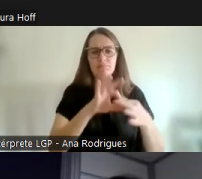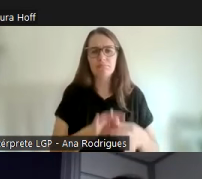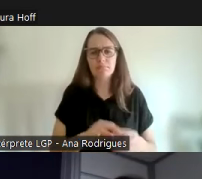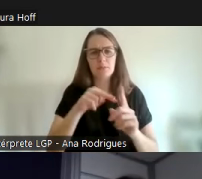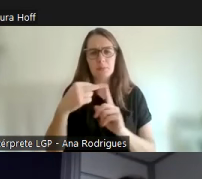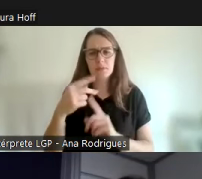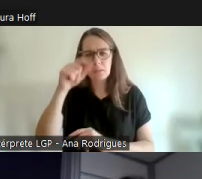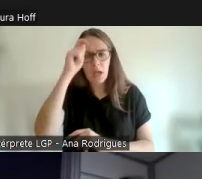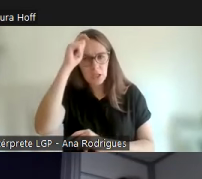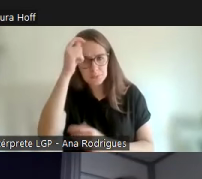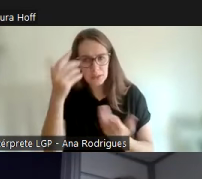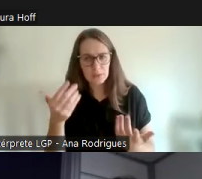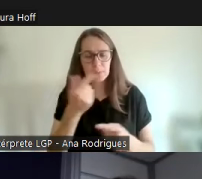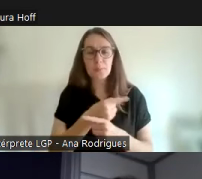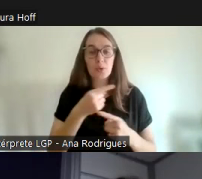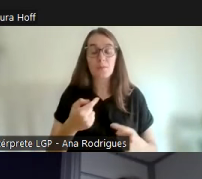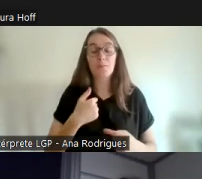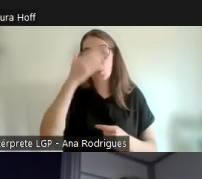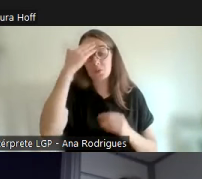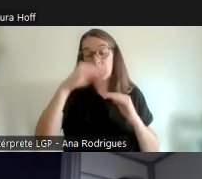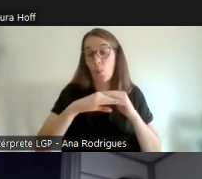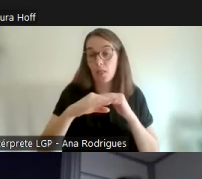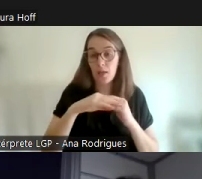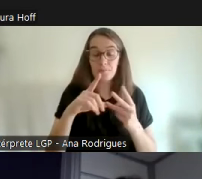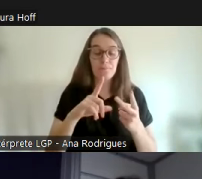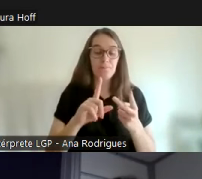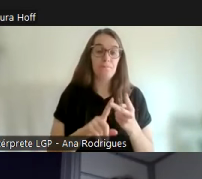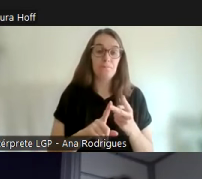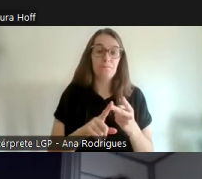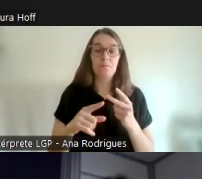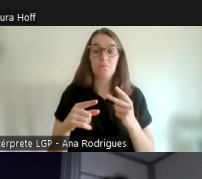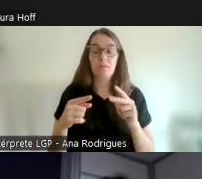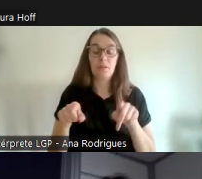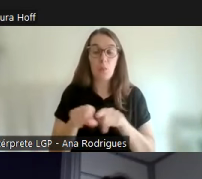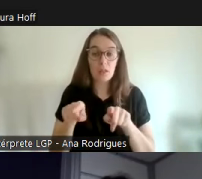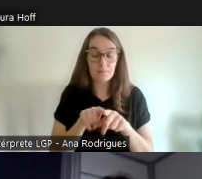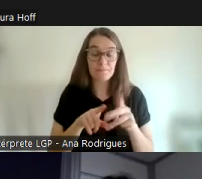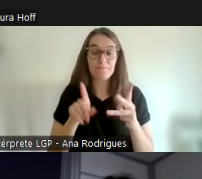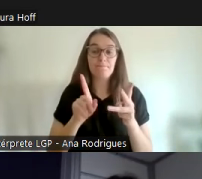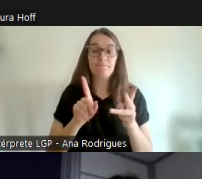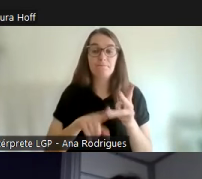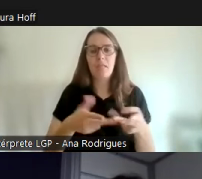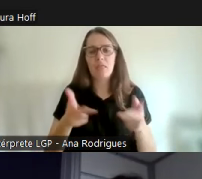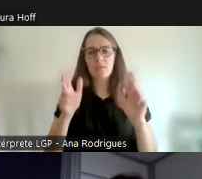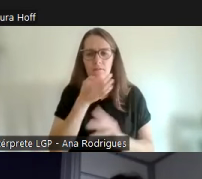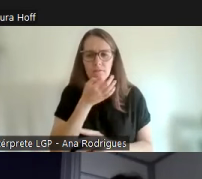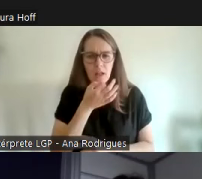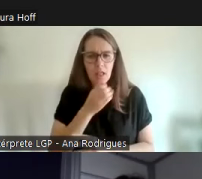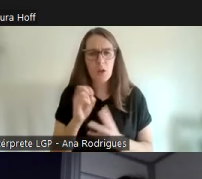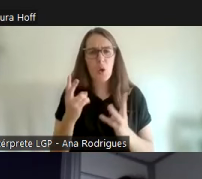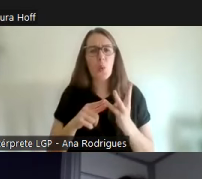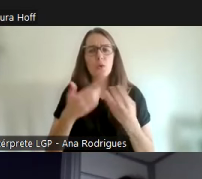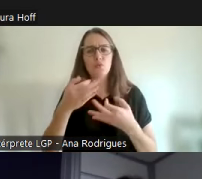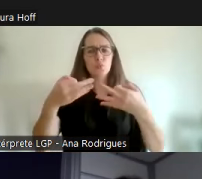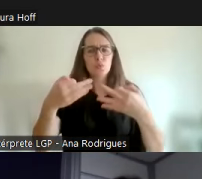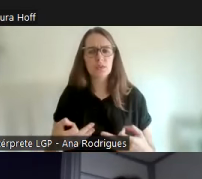respect. That might be equality, that might be equity, freedom of speech, or even fairness